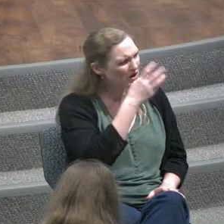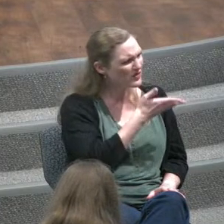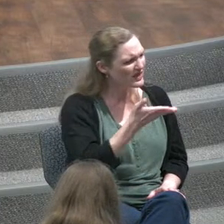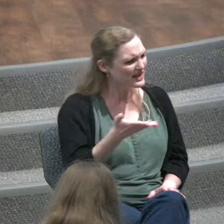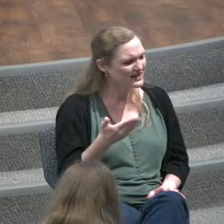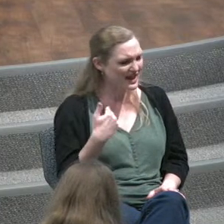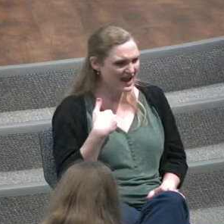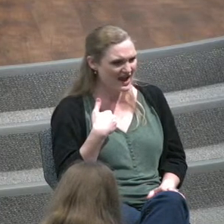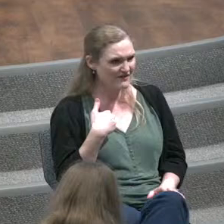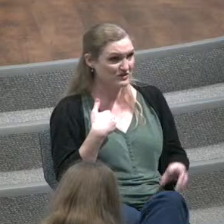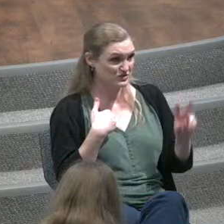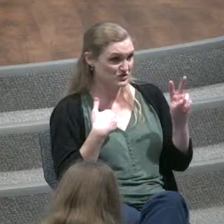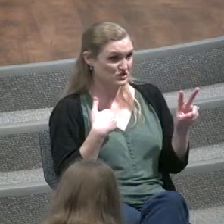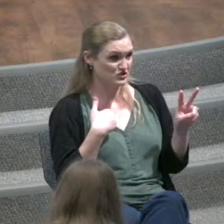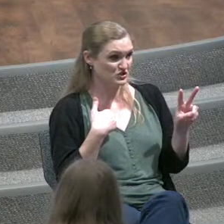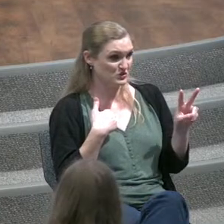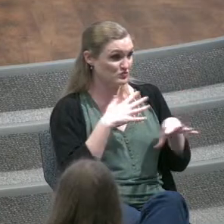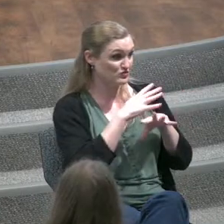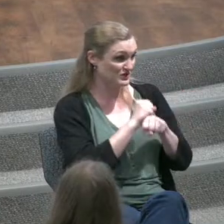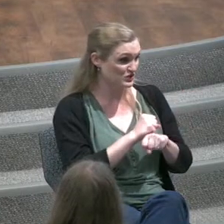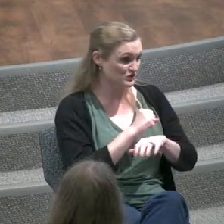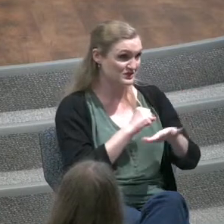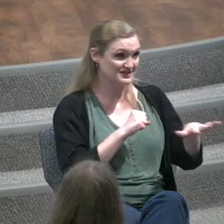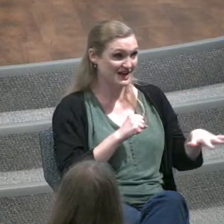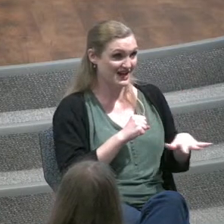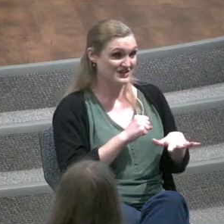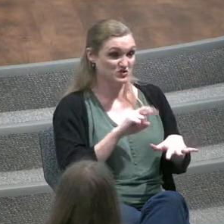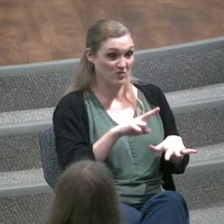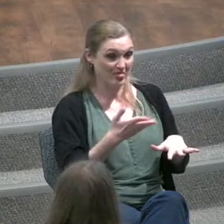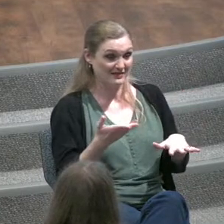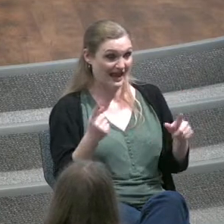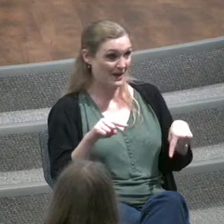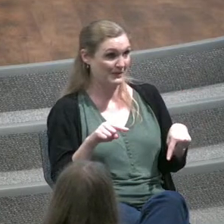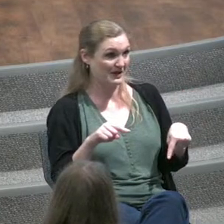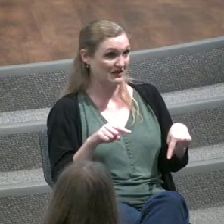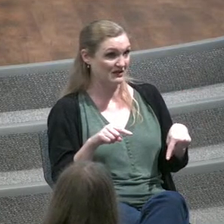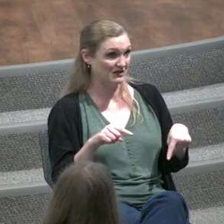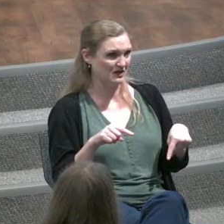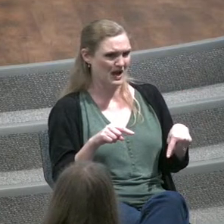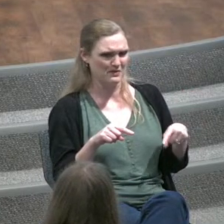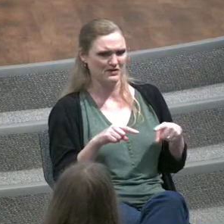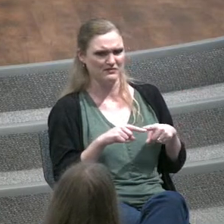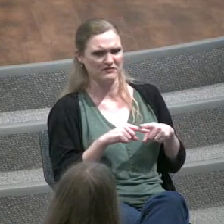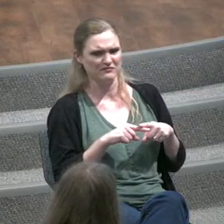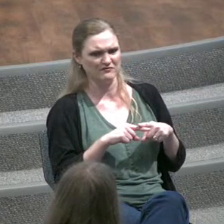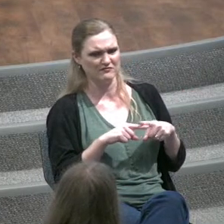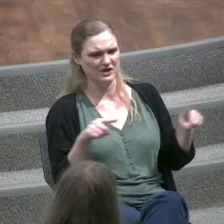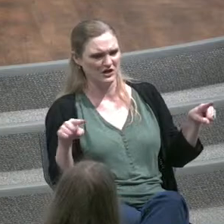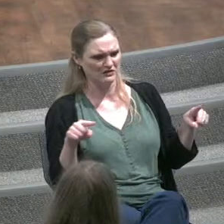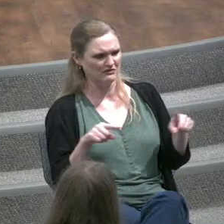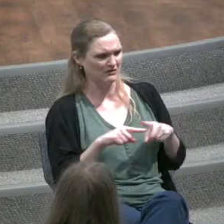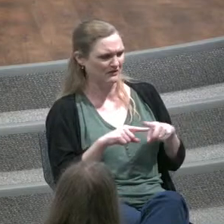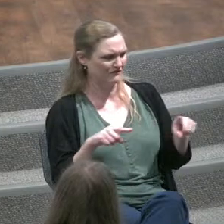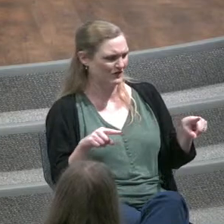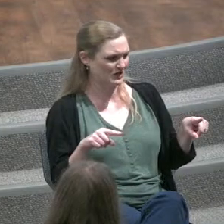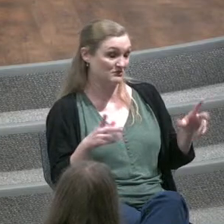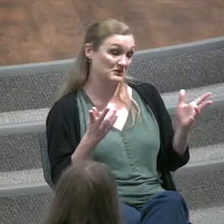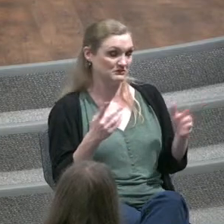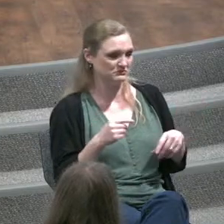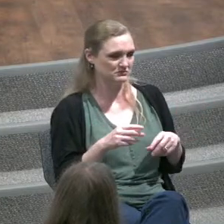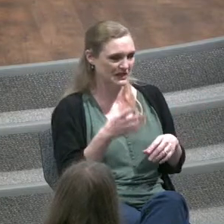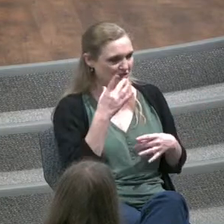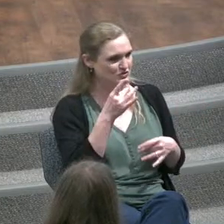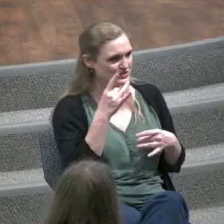to have a traditional site for two things that happen that are kind of so completely different. But